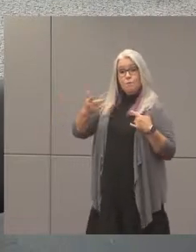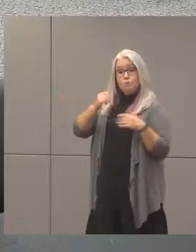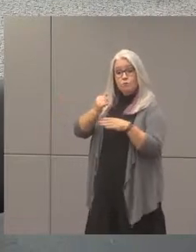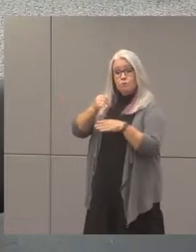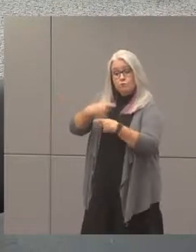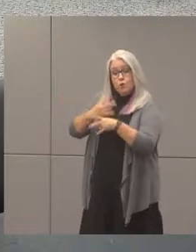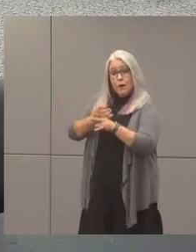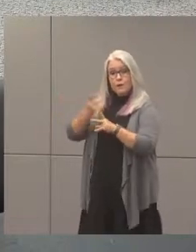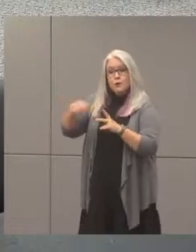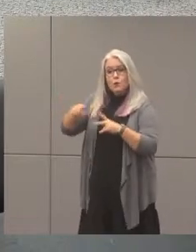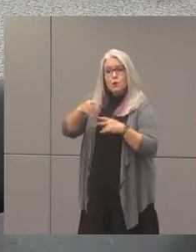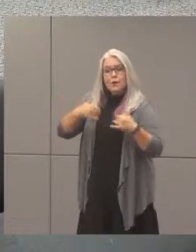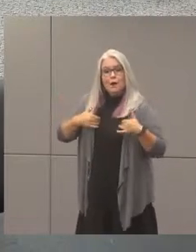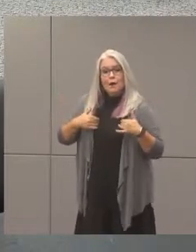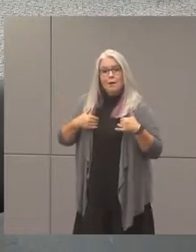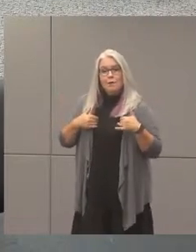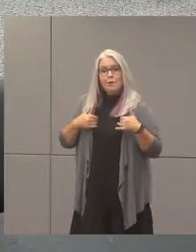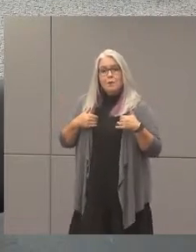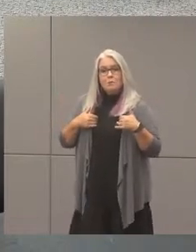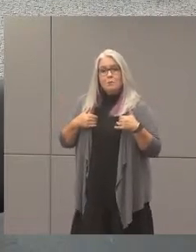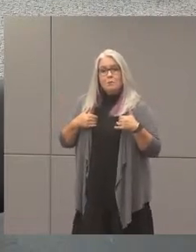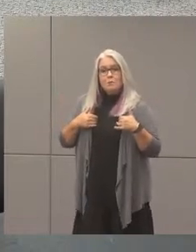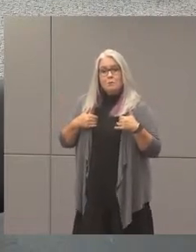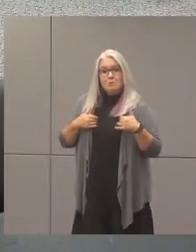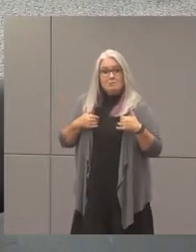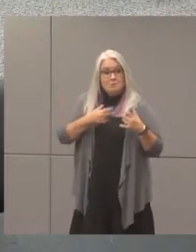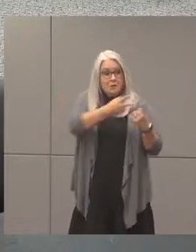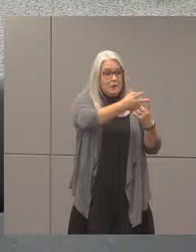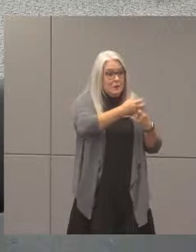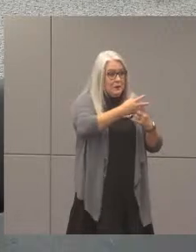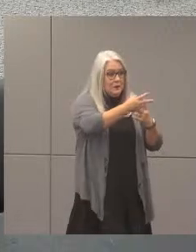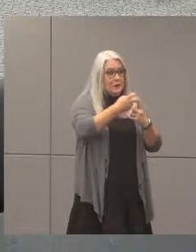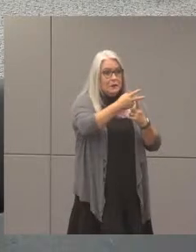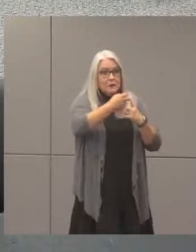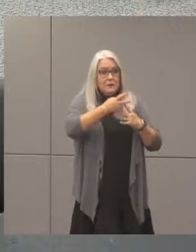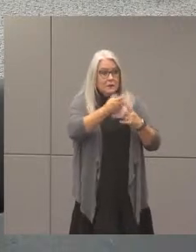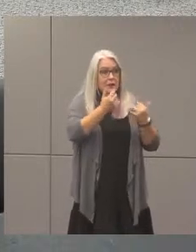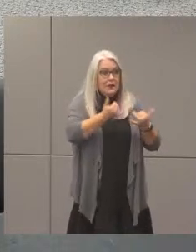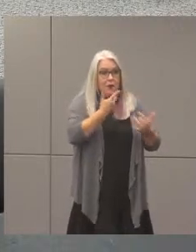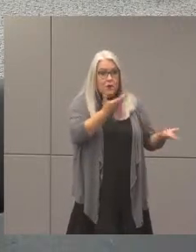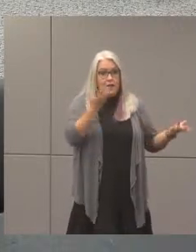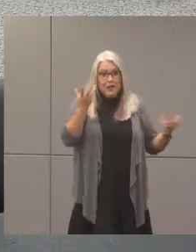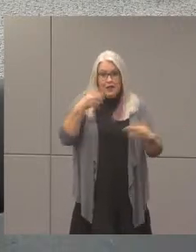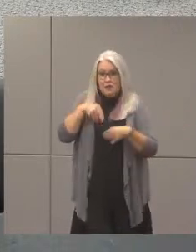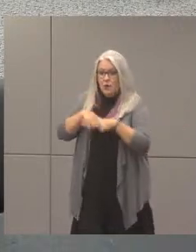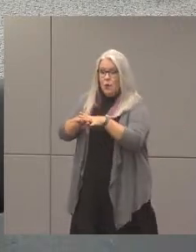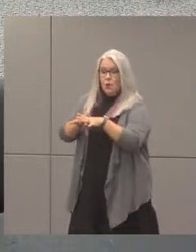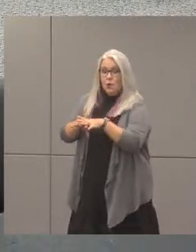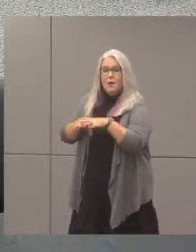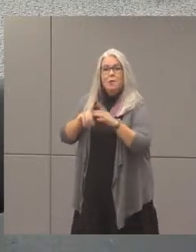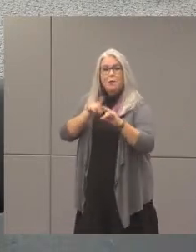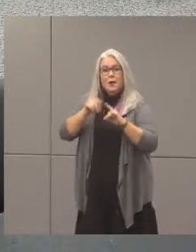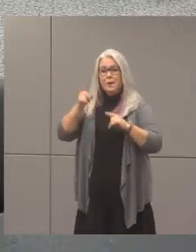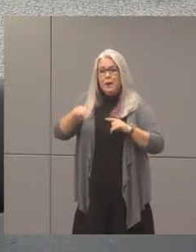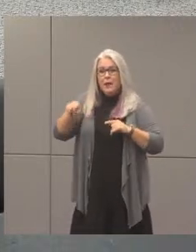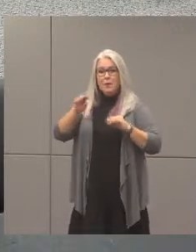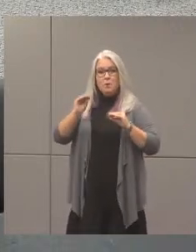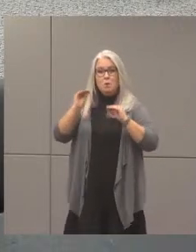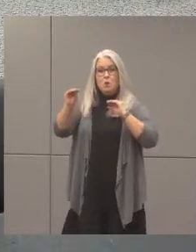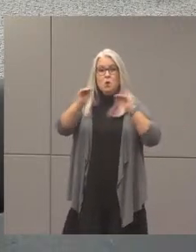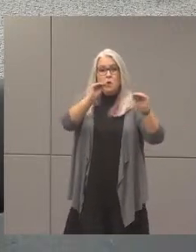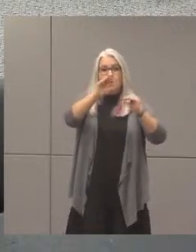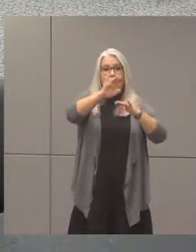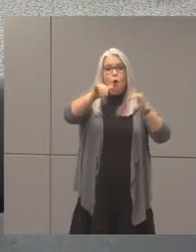we have all these other, we could then get the masses and say, sure, now we can incorporate it. But they put everybody in the same